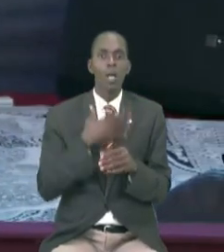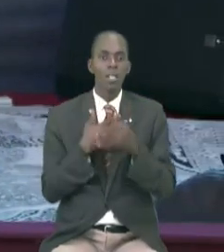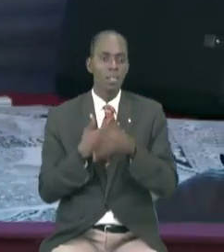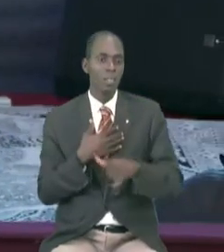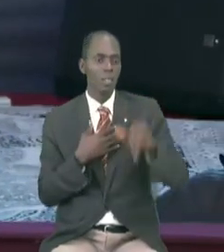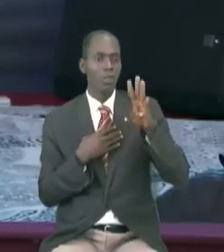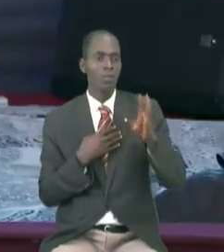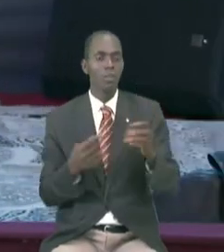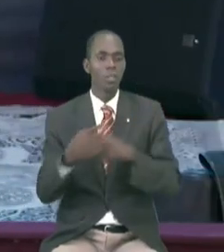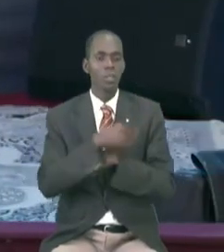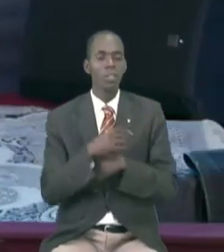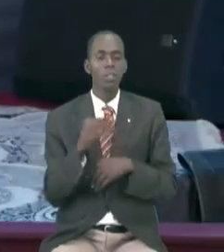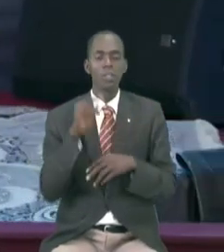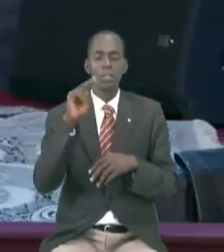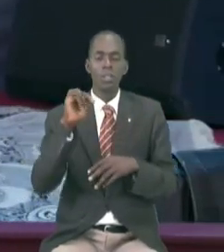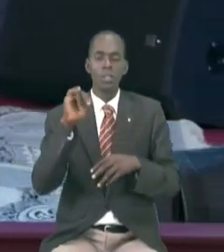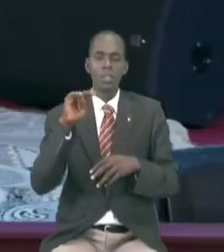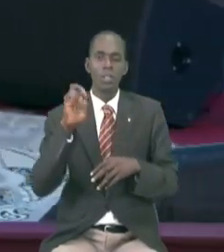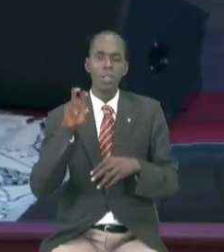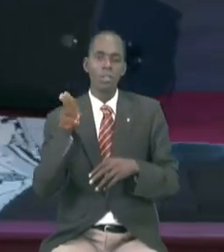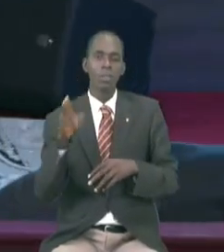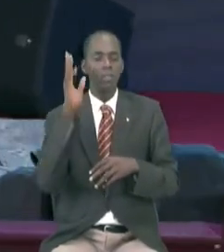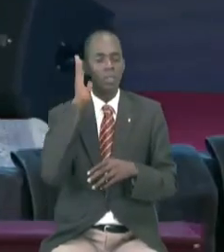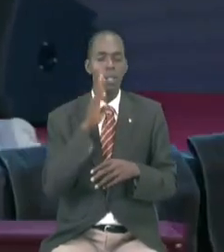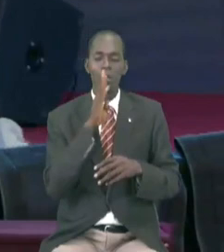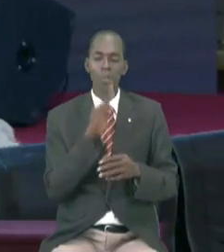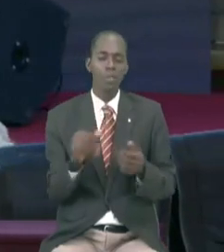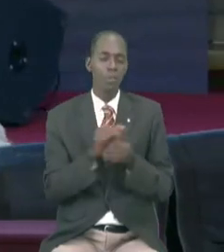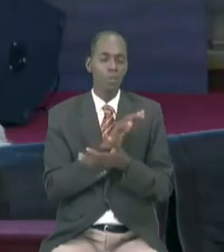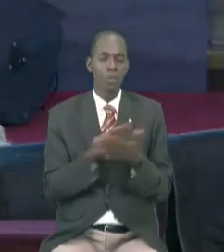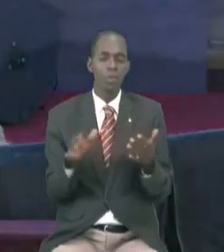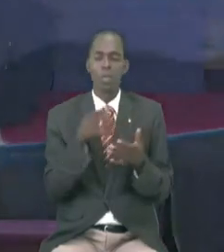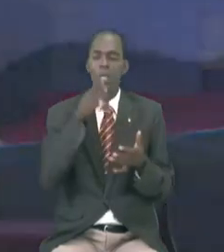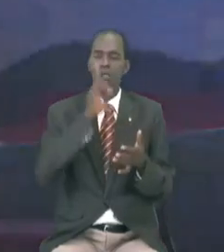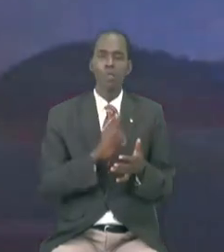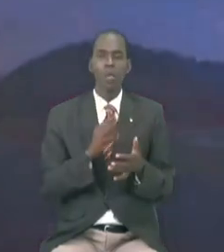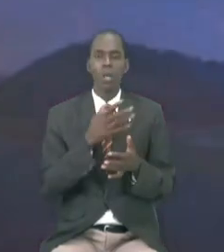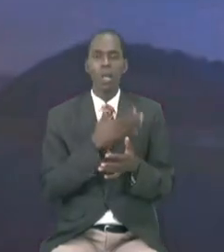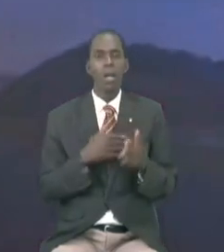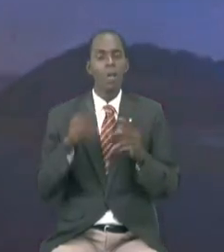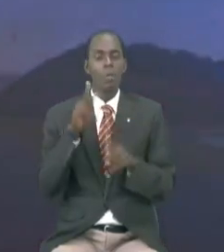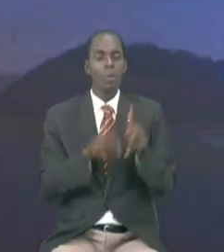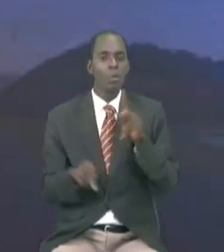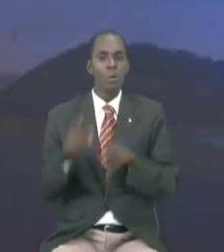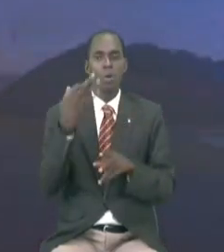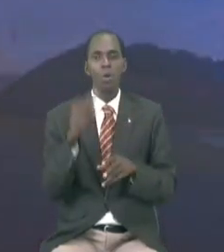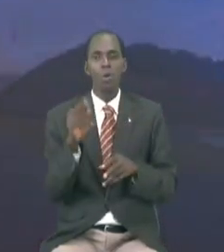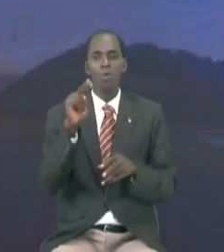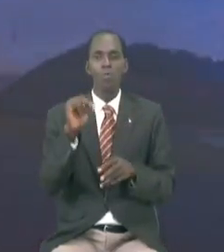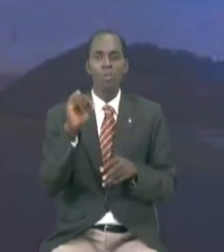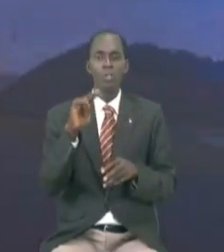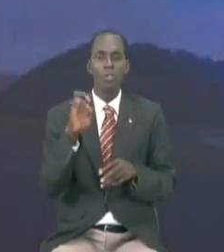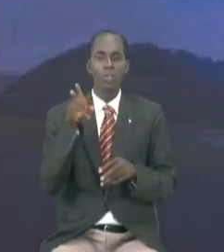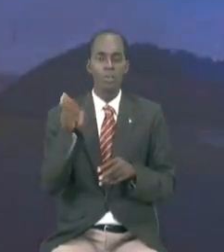God and proclaimed a fast and put on sackcloth, from the greatest of them even to